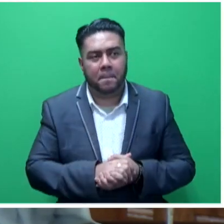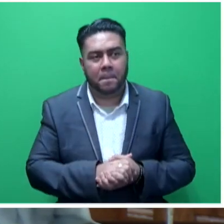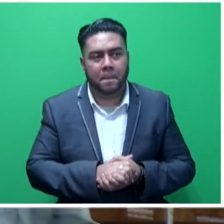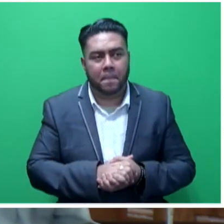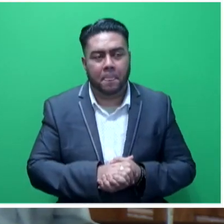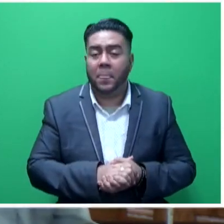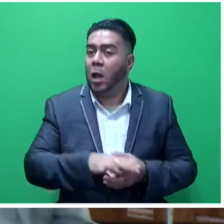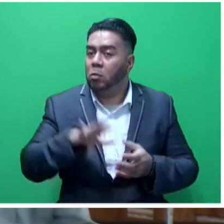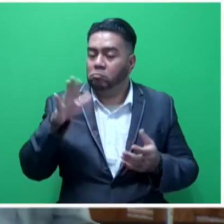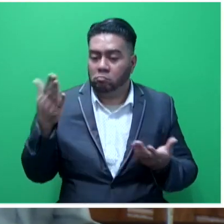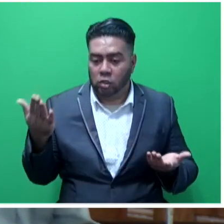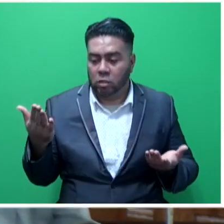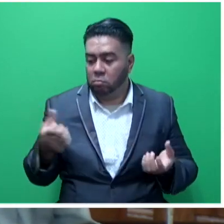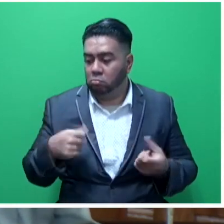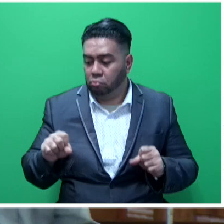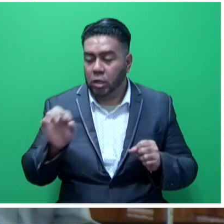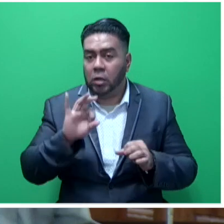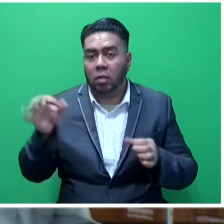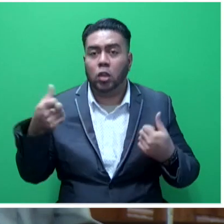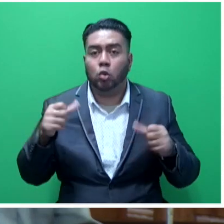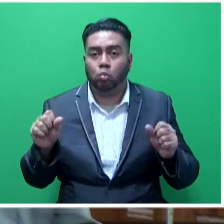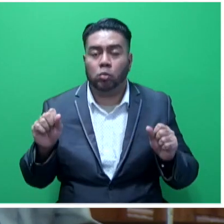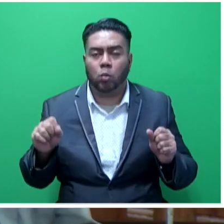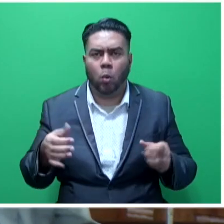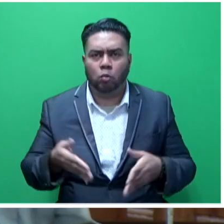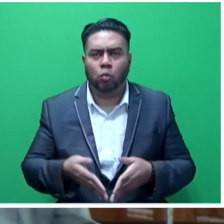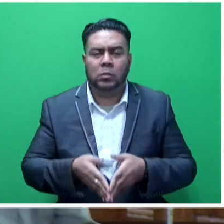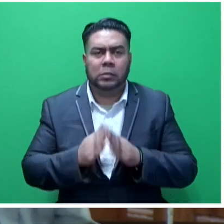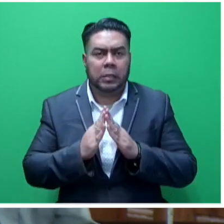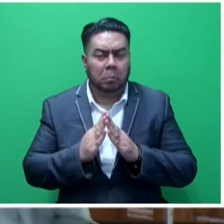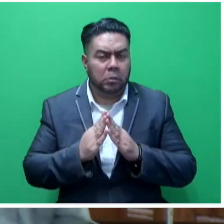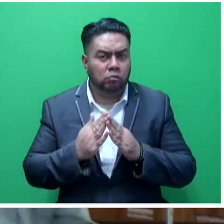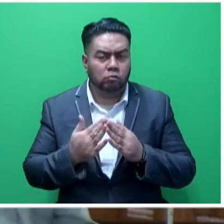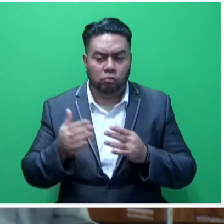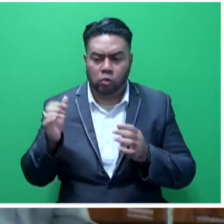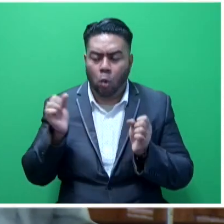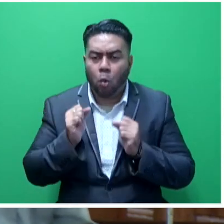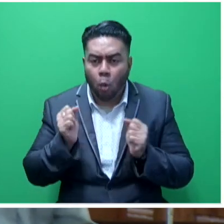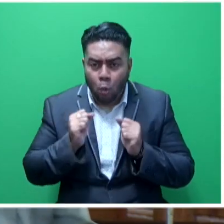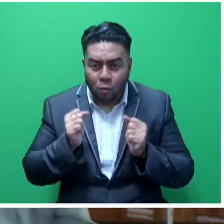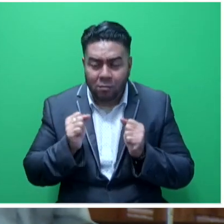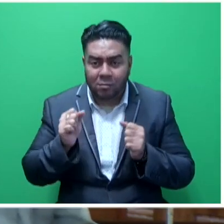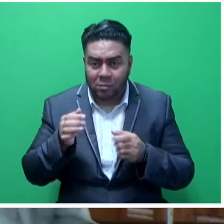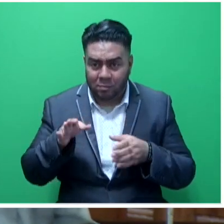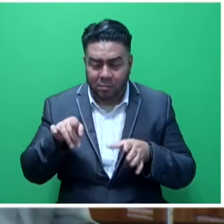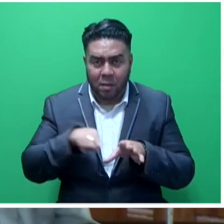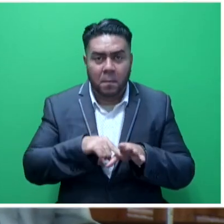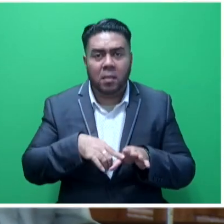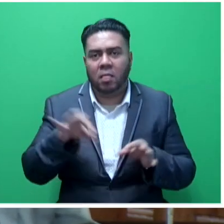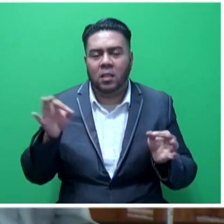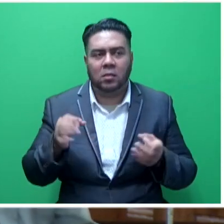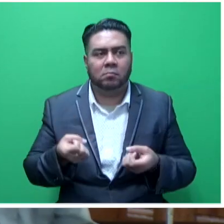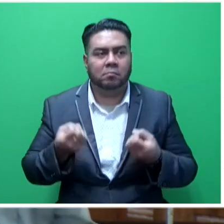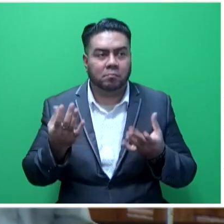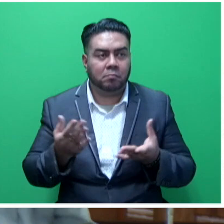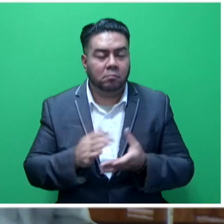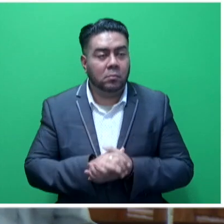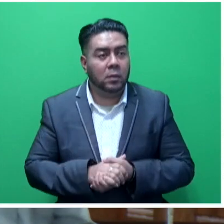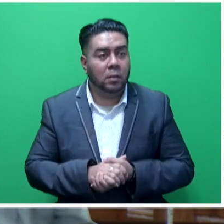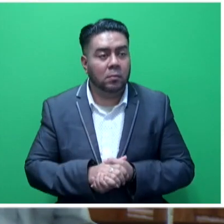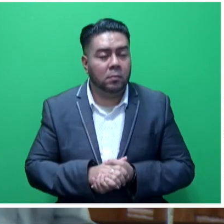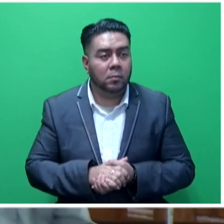not utilized. So we don't want to establish cold storage facility when there is no supply. So